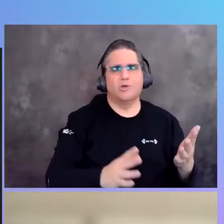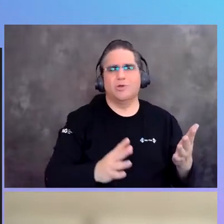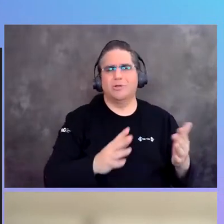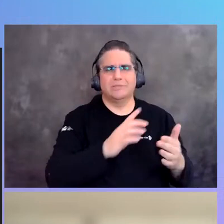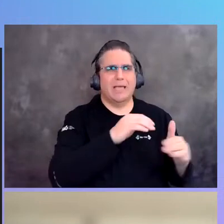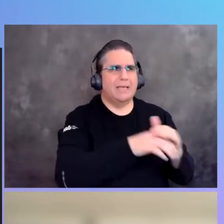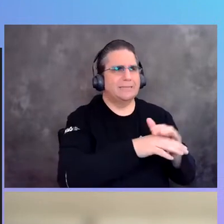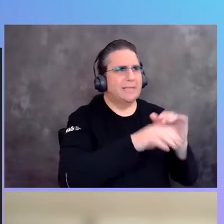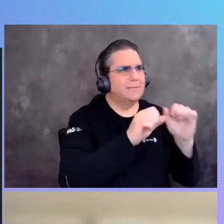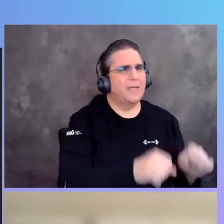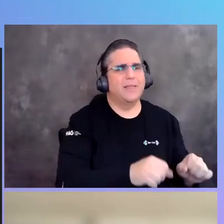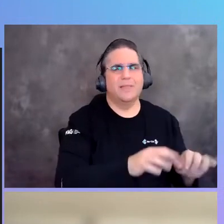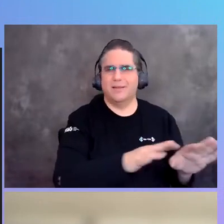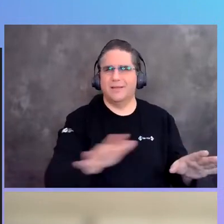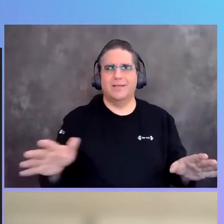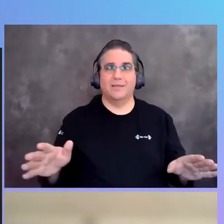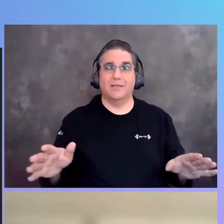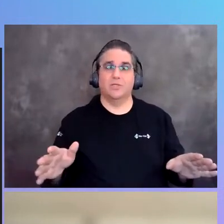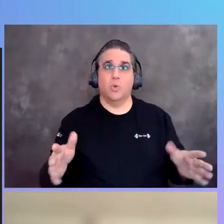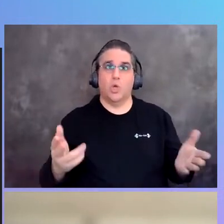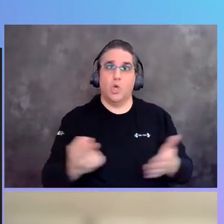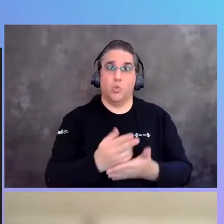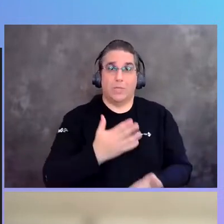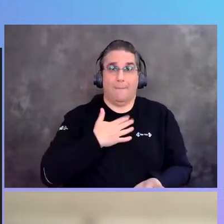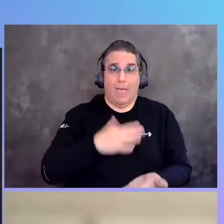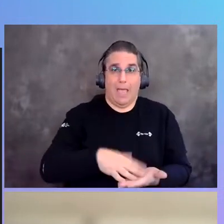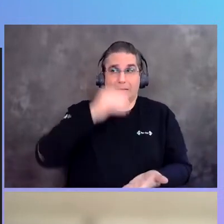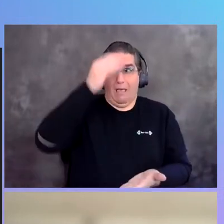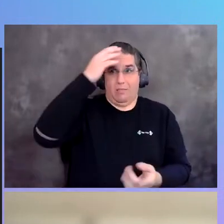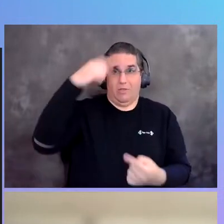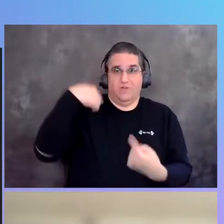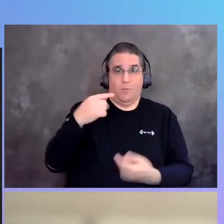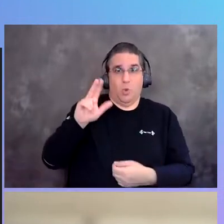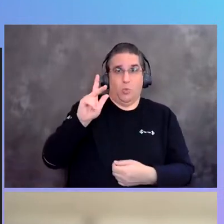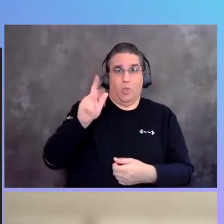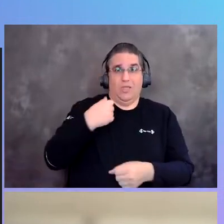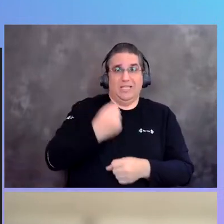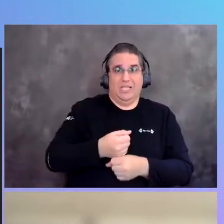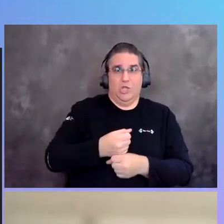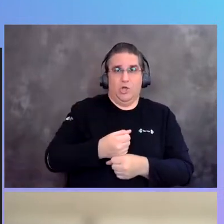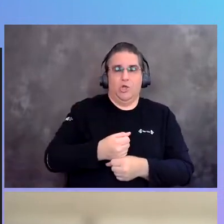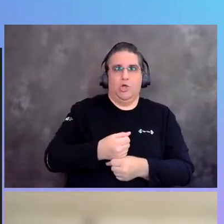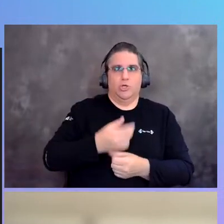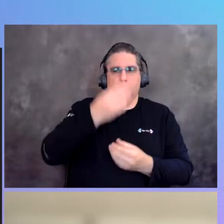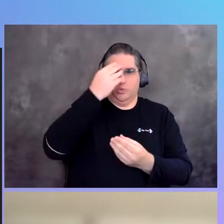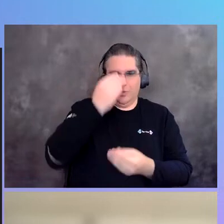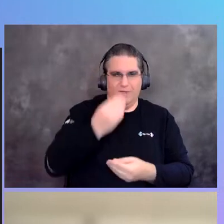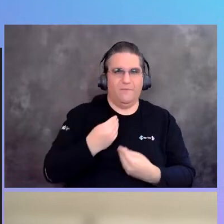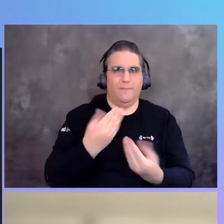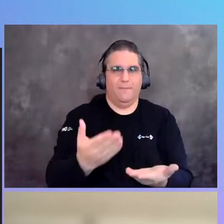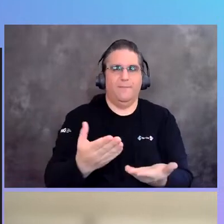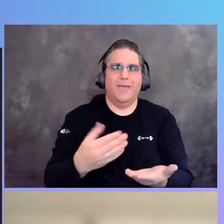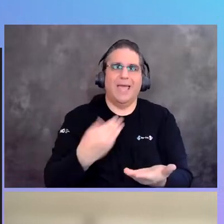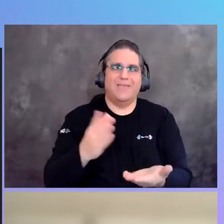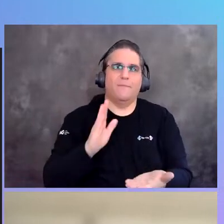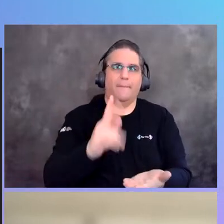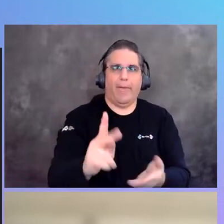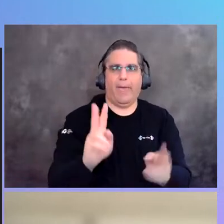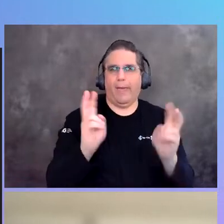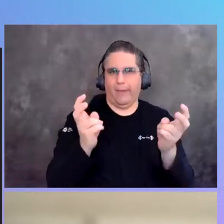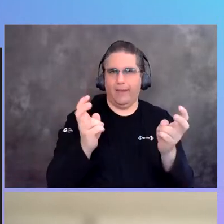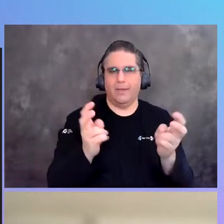And I think, taking the knowledge I've learned over the last 23 years and giving back is a really important part of